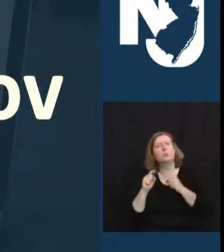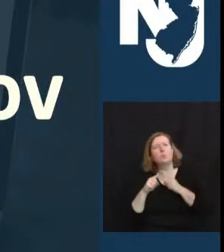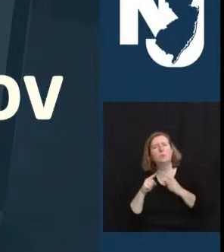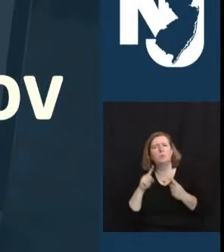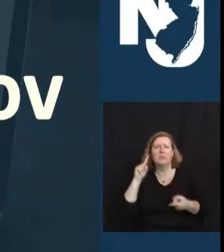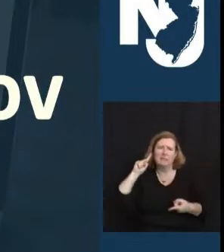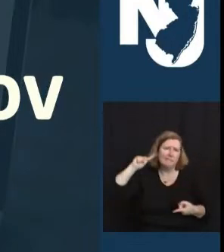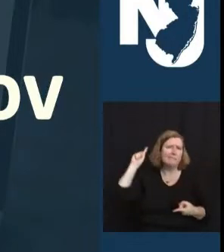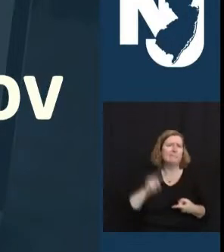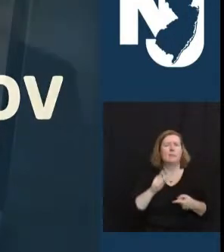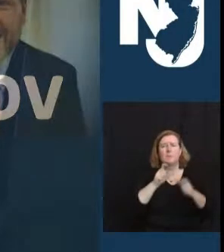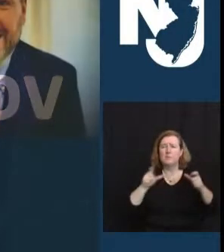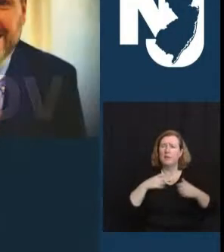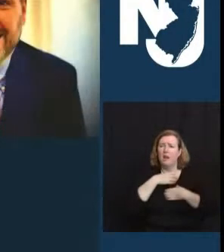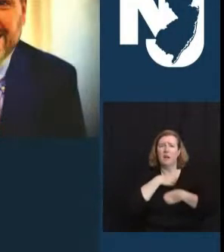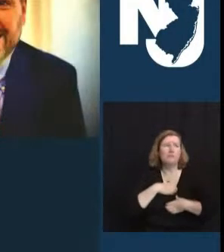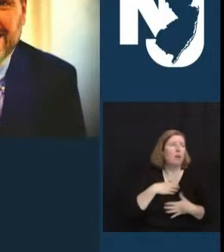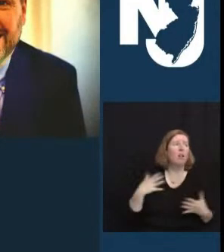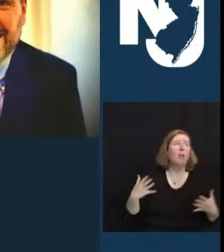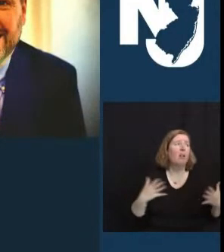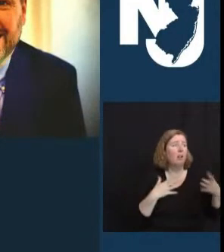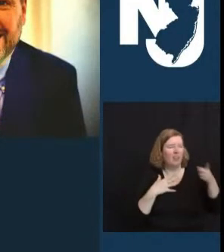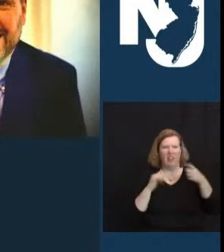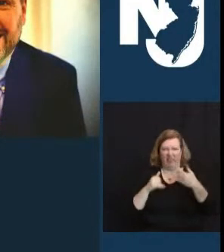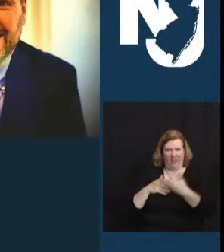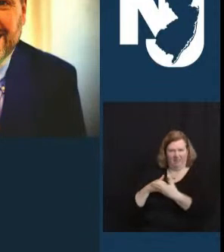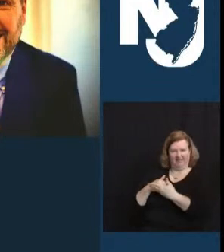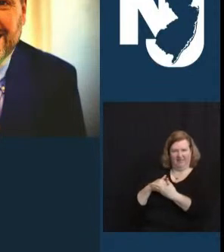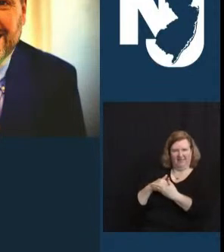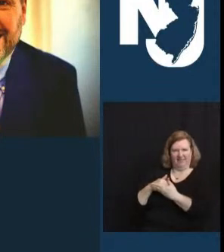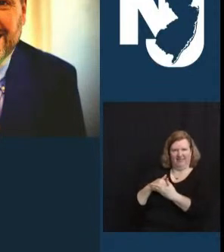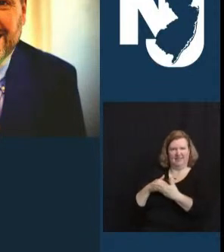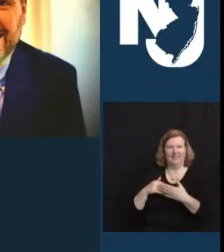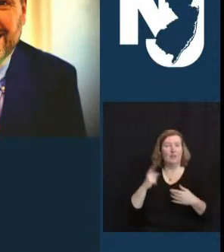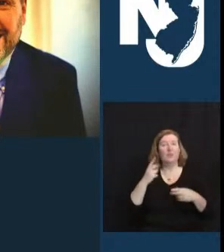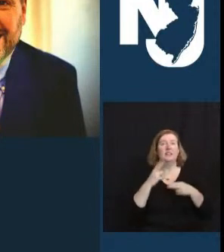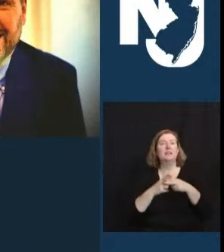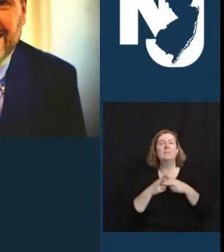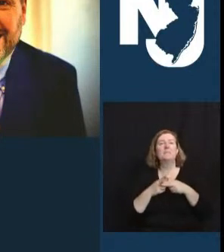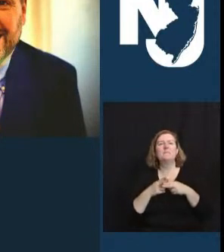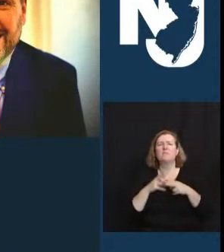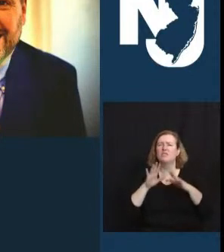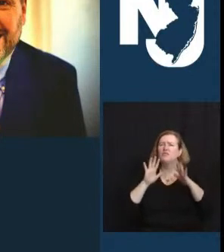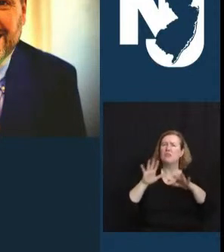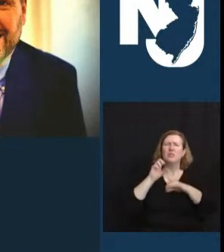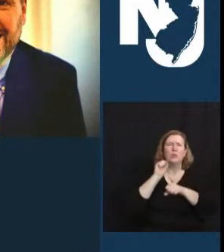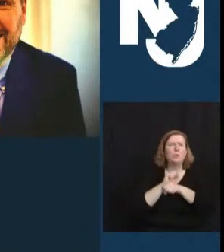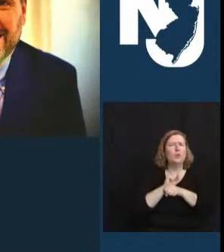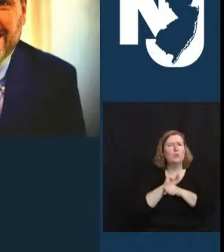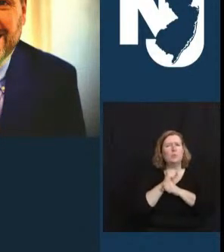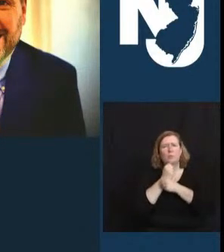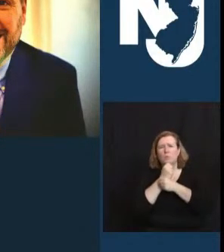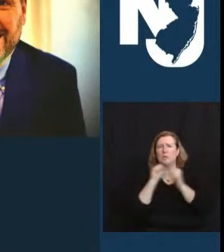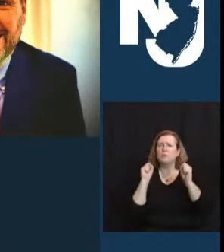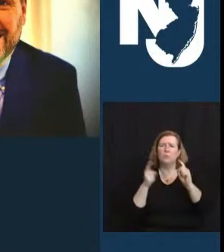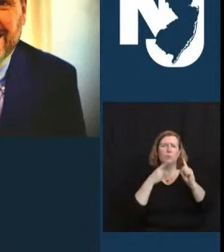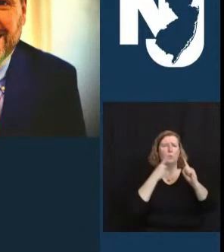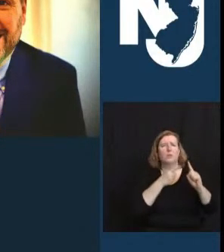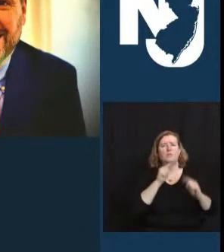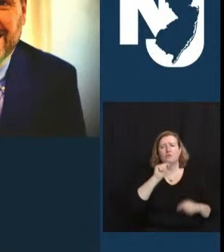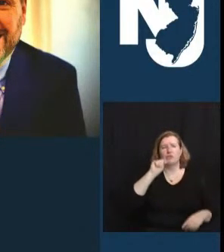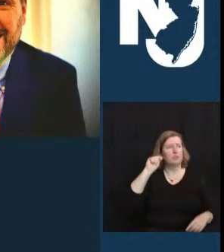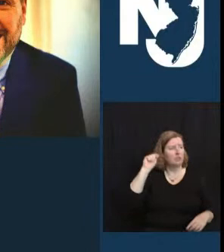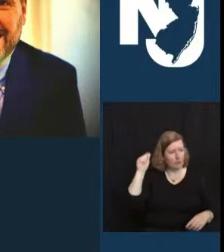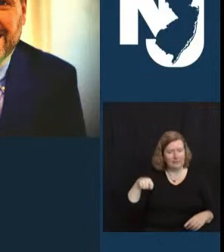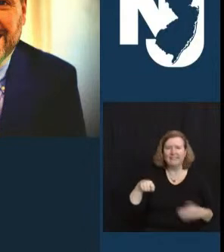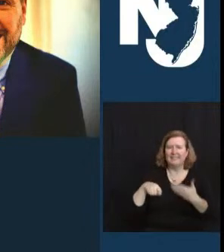and food insecurity. One of these organizations doing tremendous work is the Rescue Mission of Trenton, which in addition to feeding